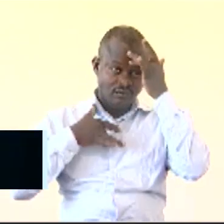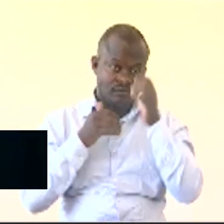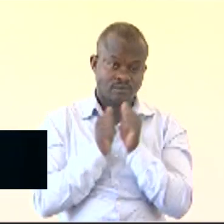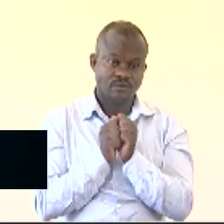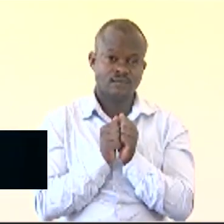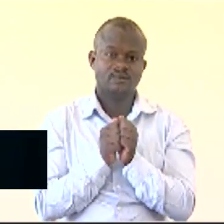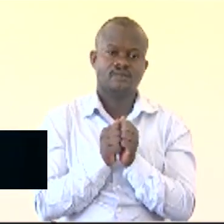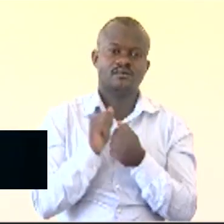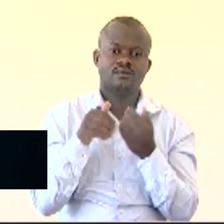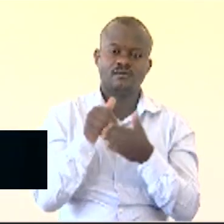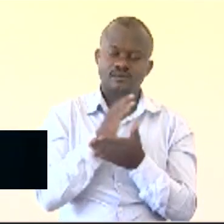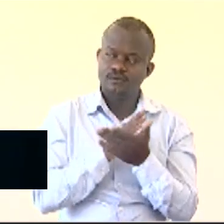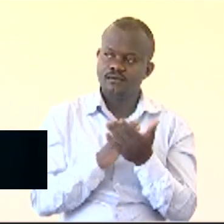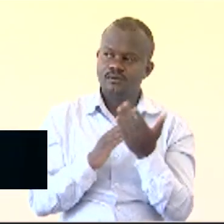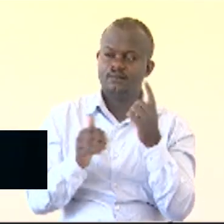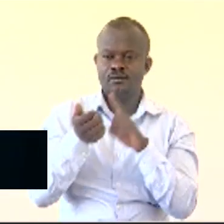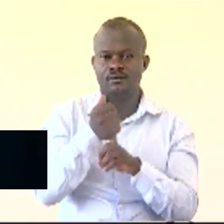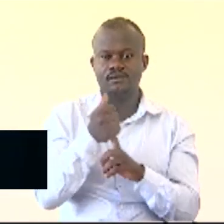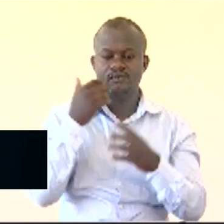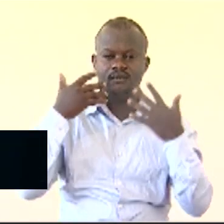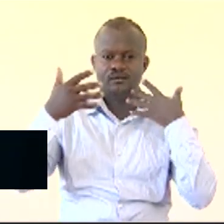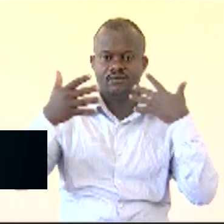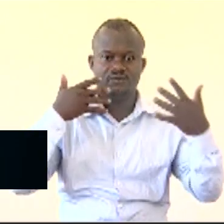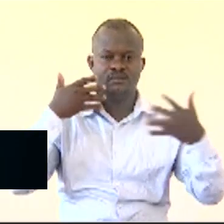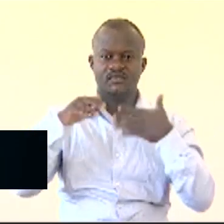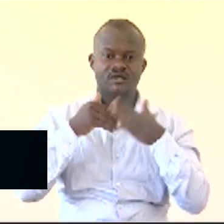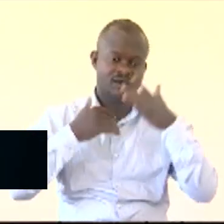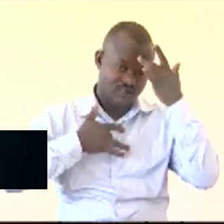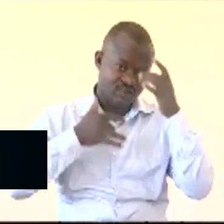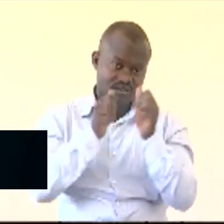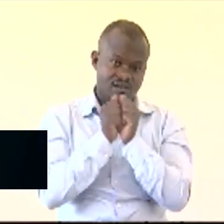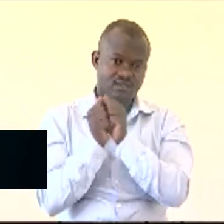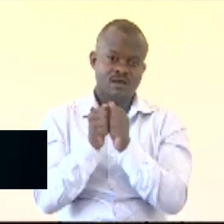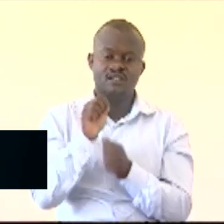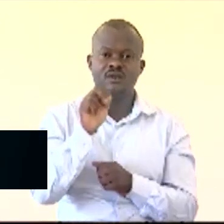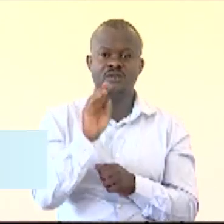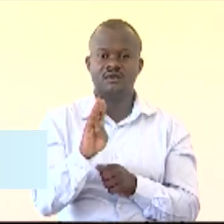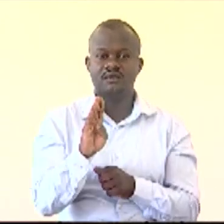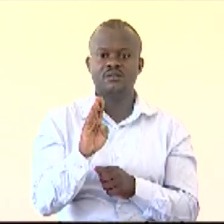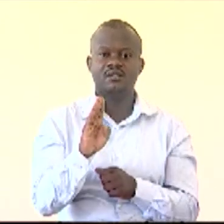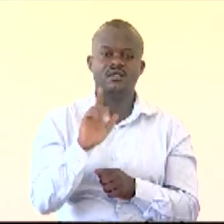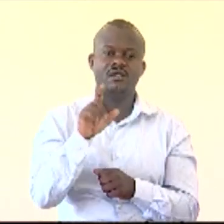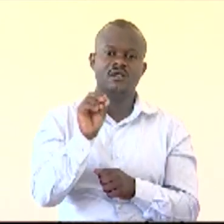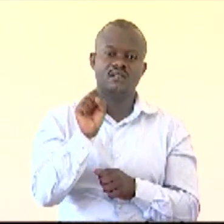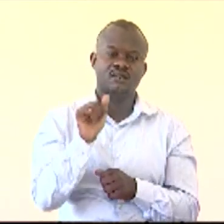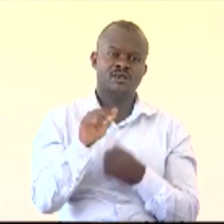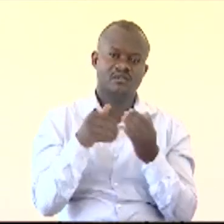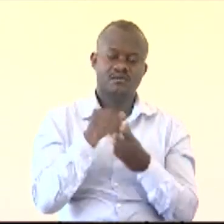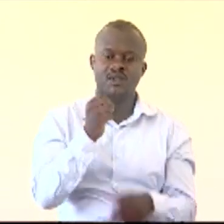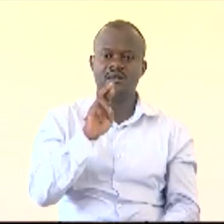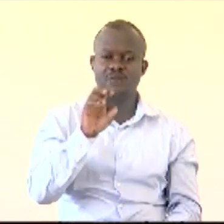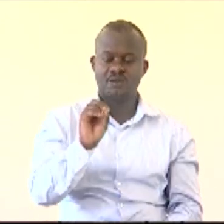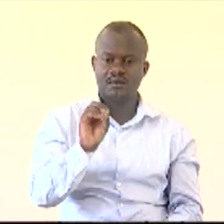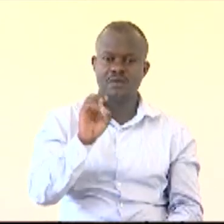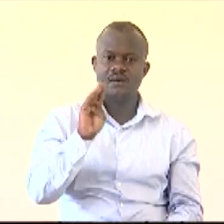Once you inhale air that has been contaminated with tuberculosis bacterium, Mycobacterium